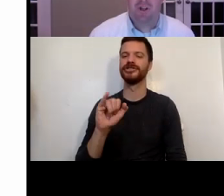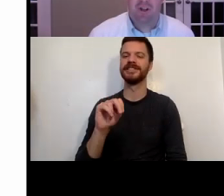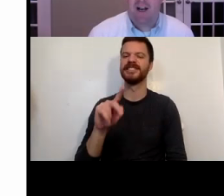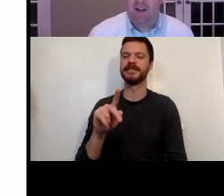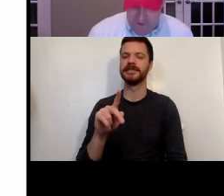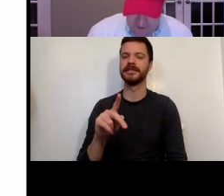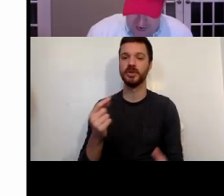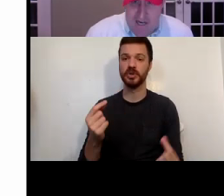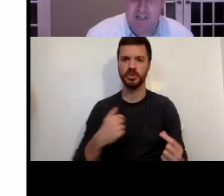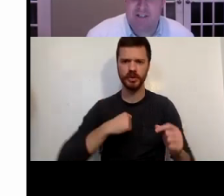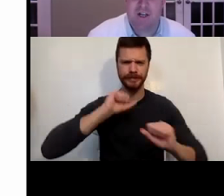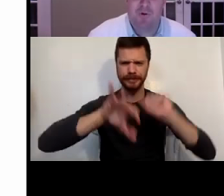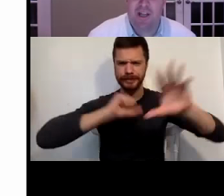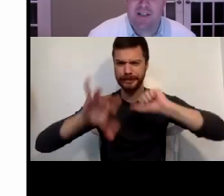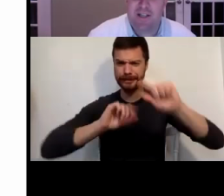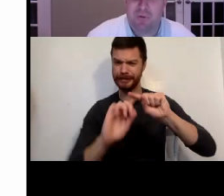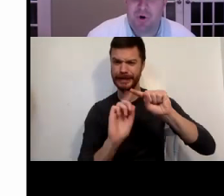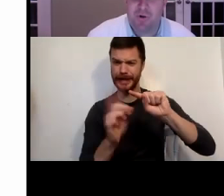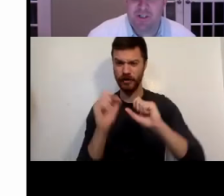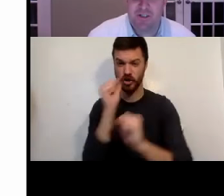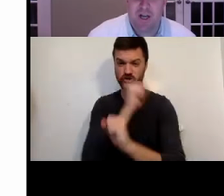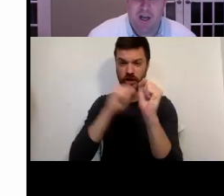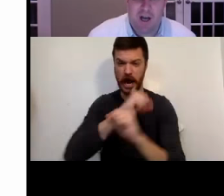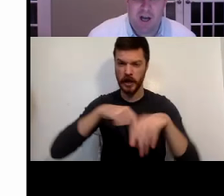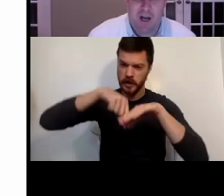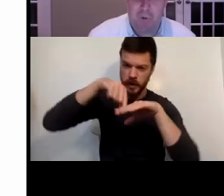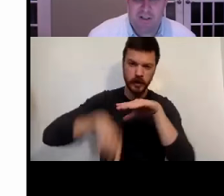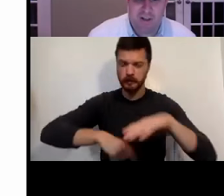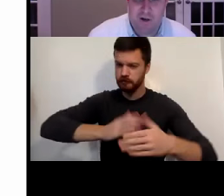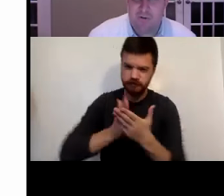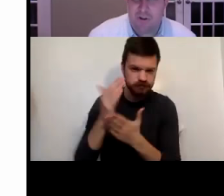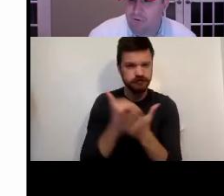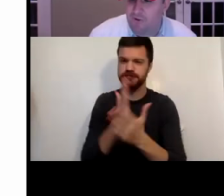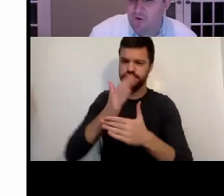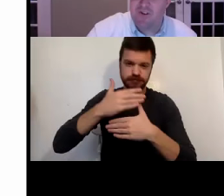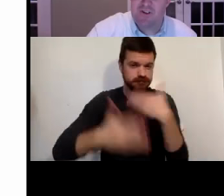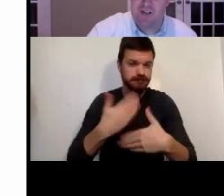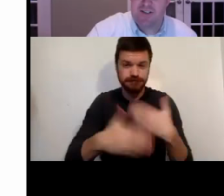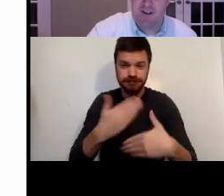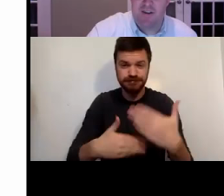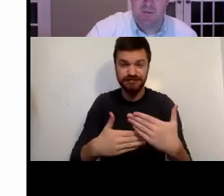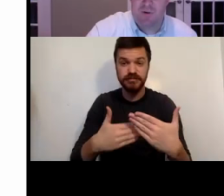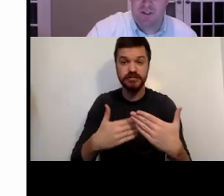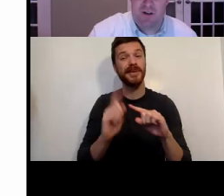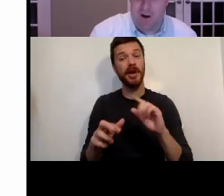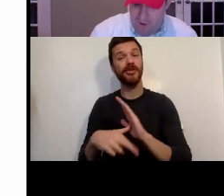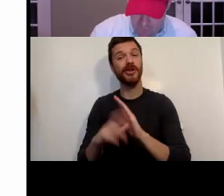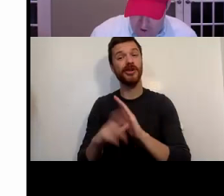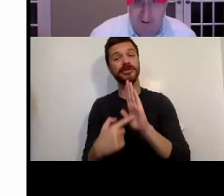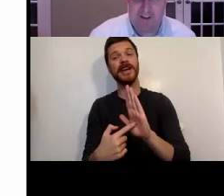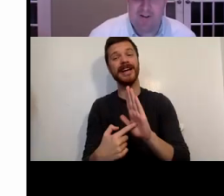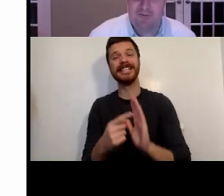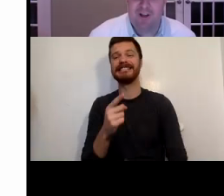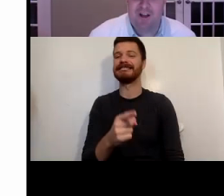use a lot of different strategies, really intensive approaches, but actually there are reviews that suggest these approaches are not always